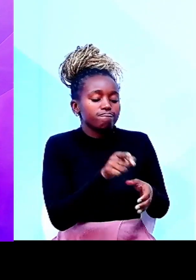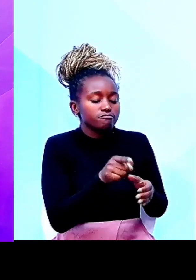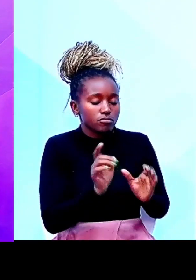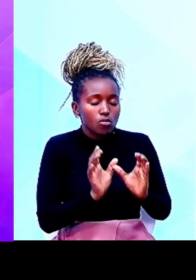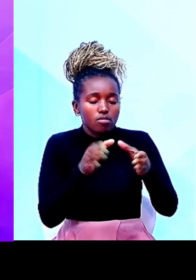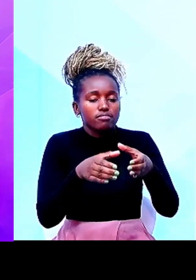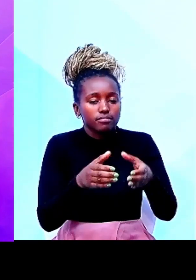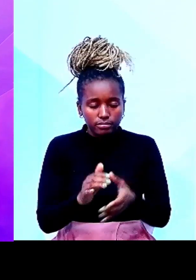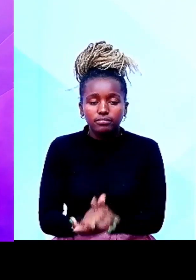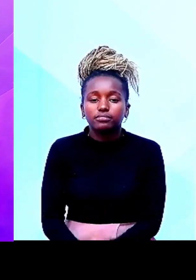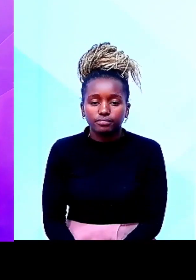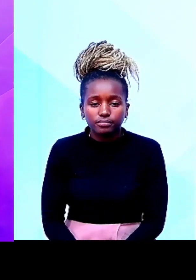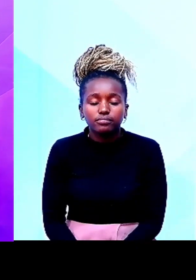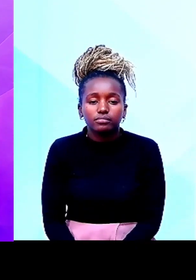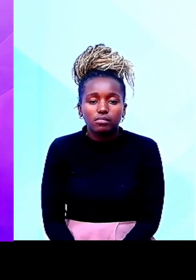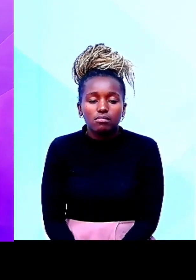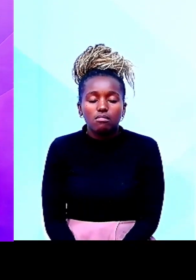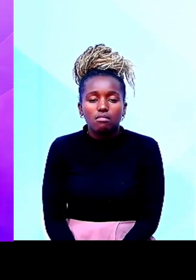Okay, thank you.